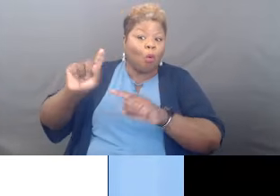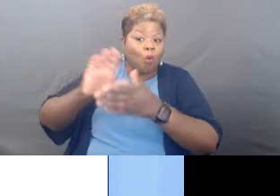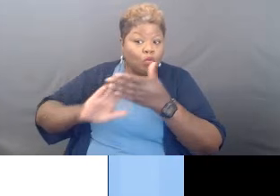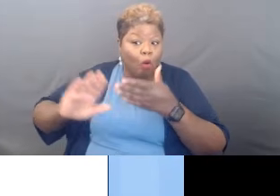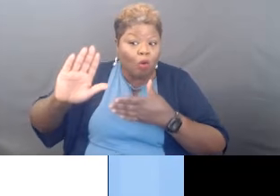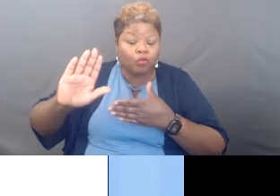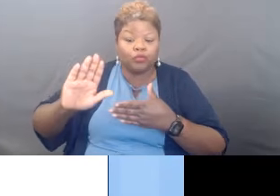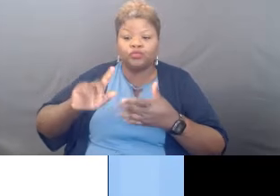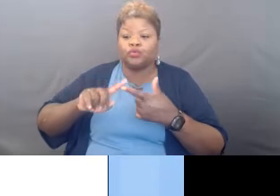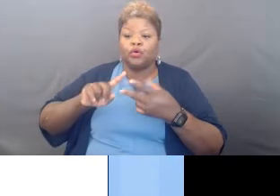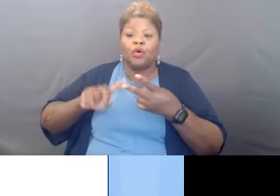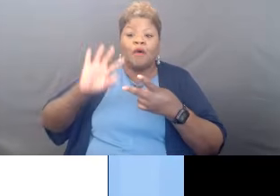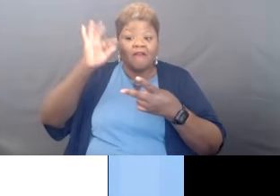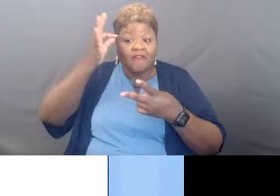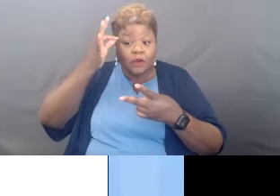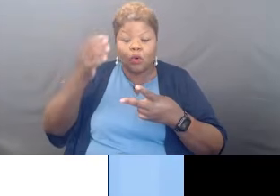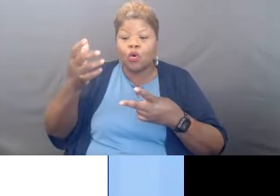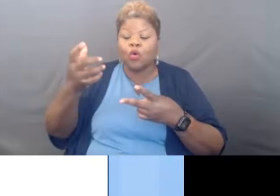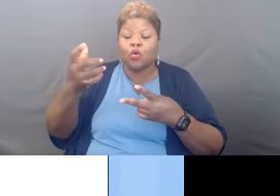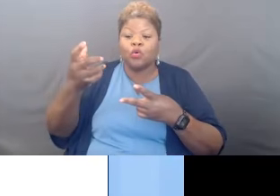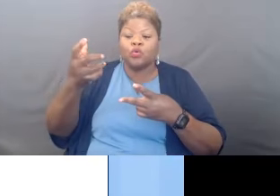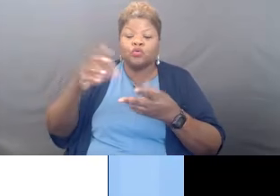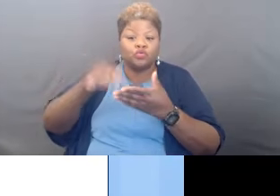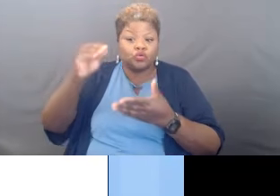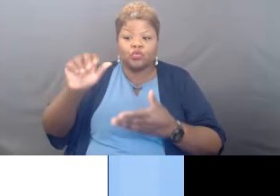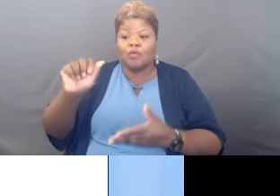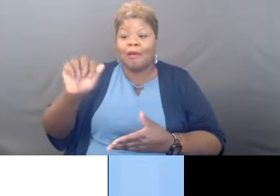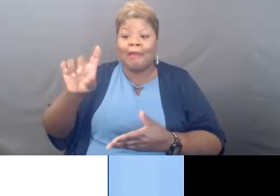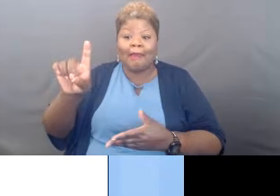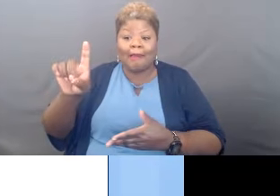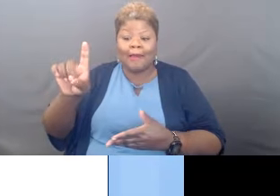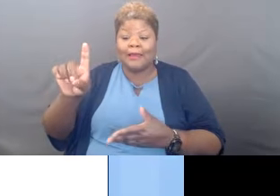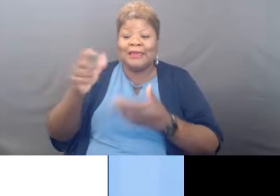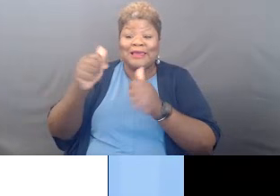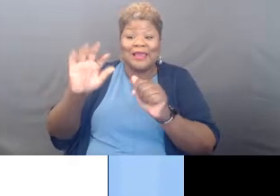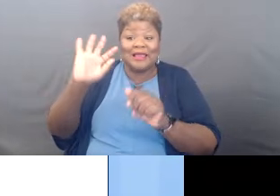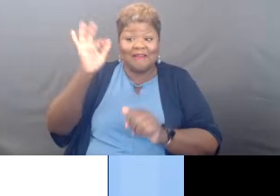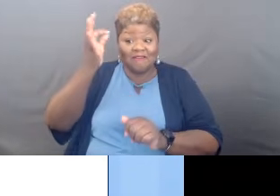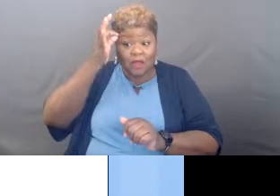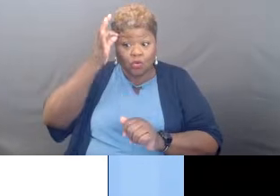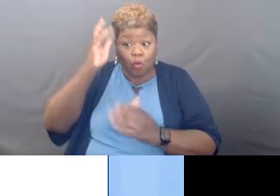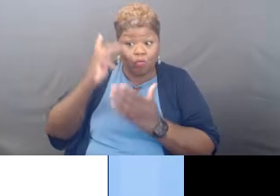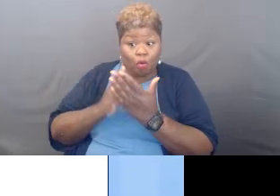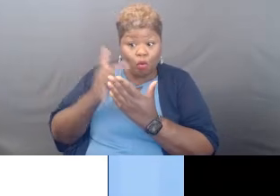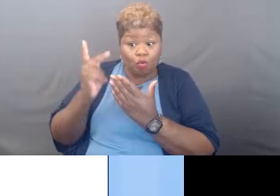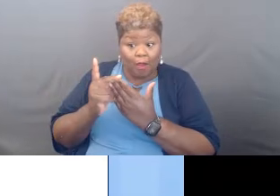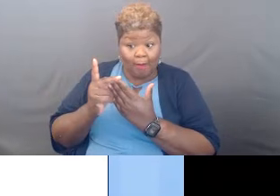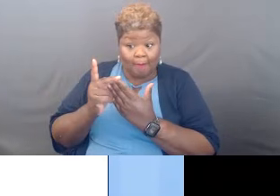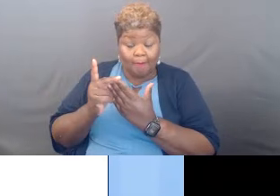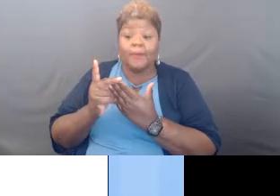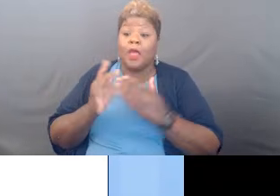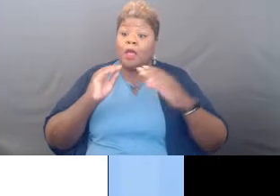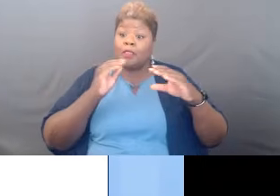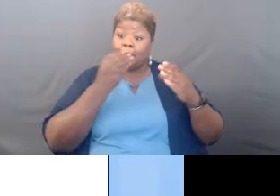college, federal student aid, any state or federal means tested benefits. Assets in the account